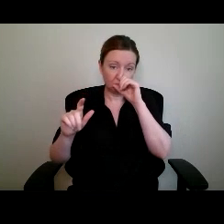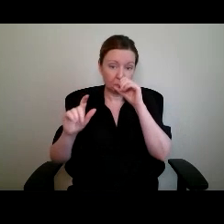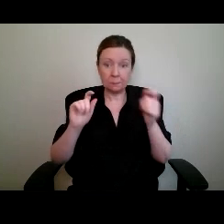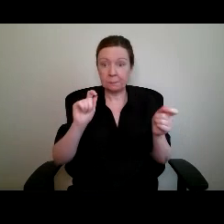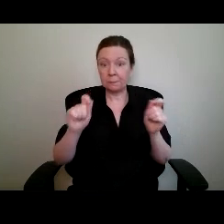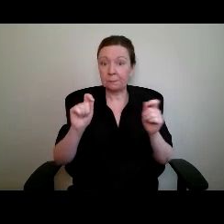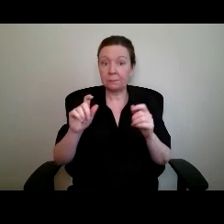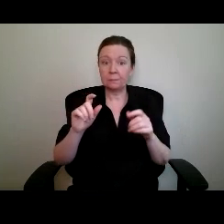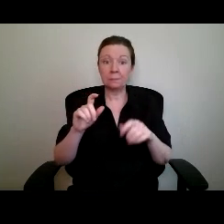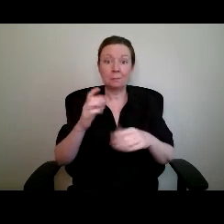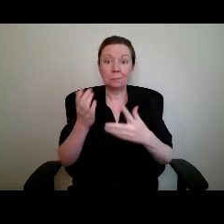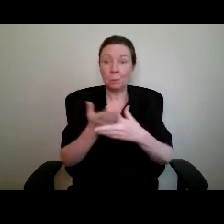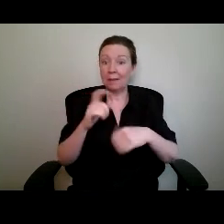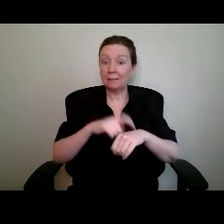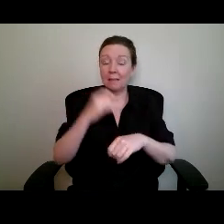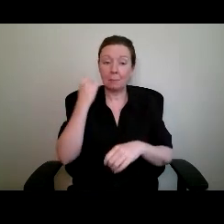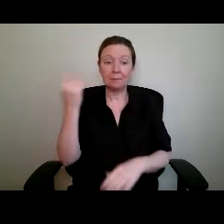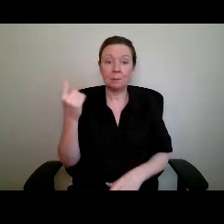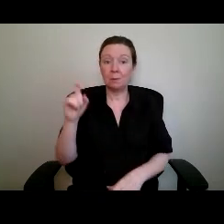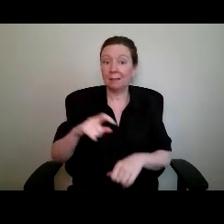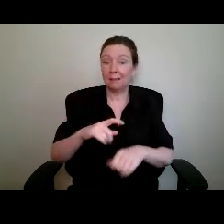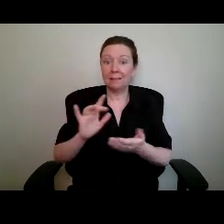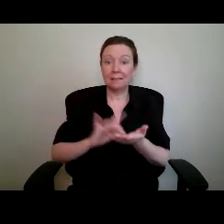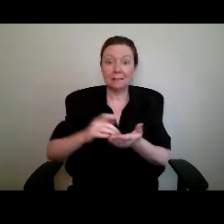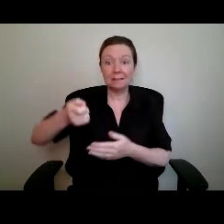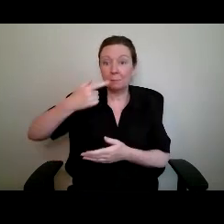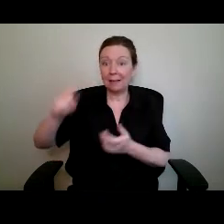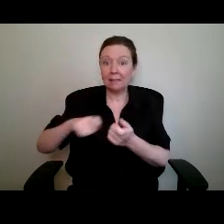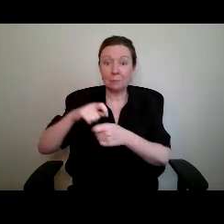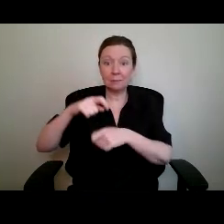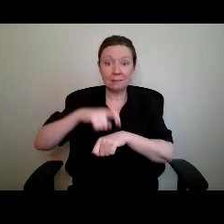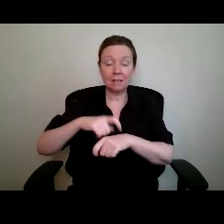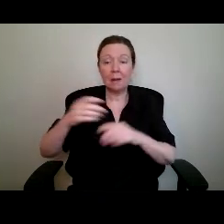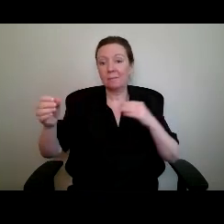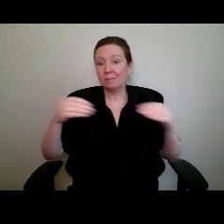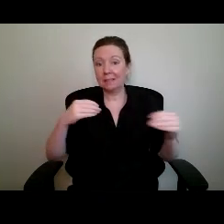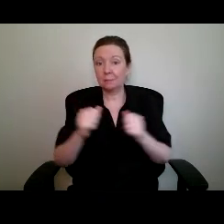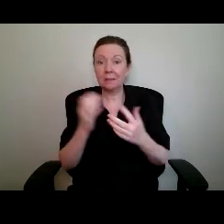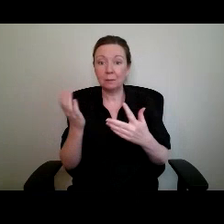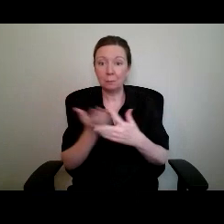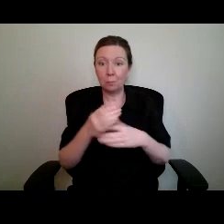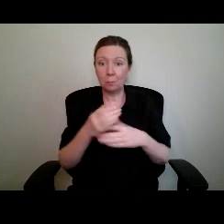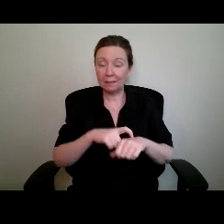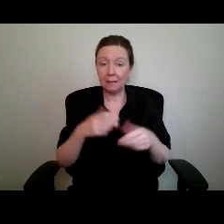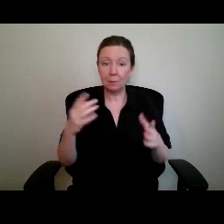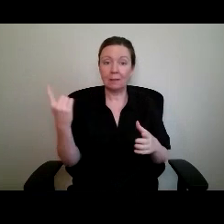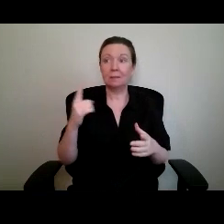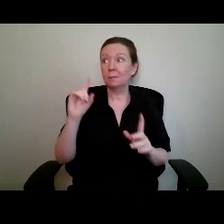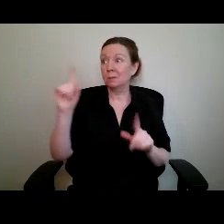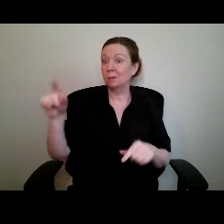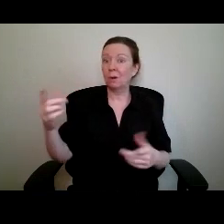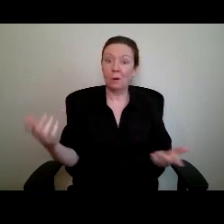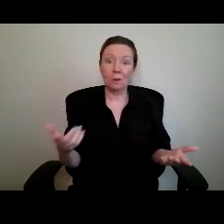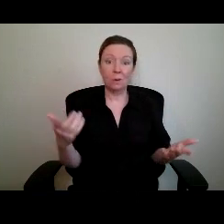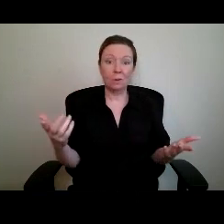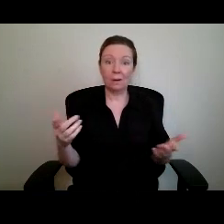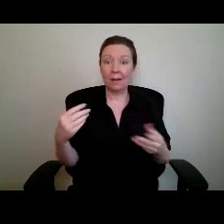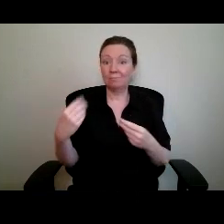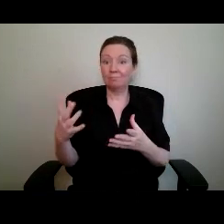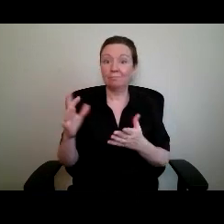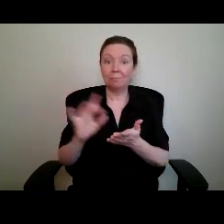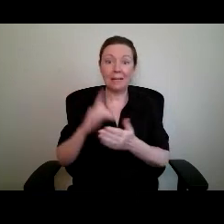to take medication at a certain time, maybe there would be some flexibility there to allow someone to go and administer